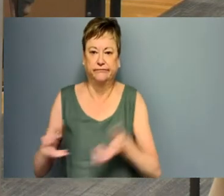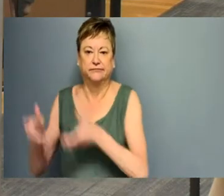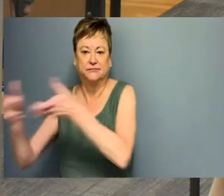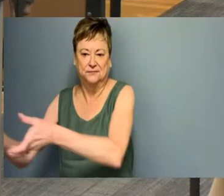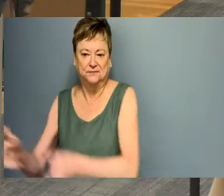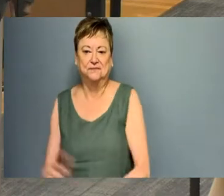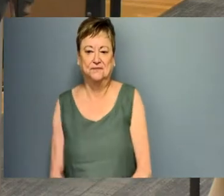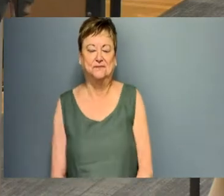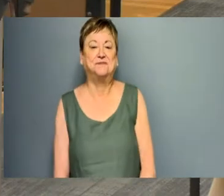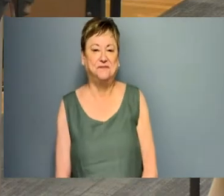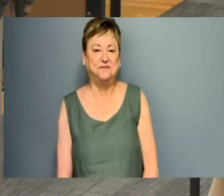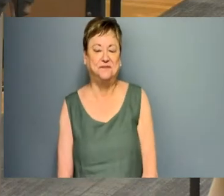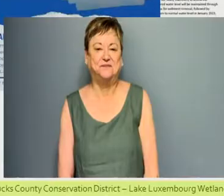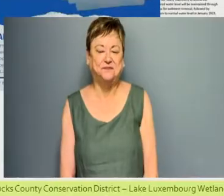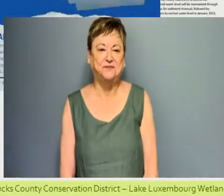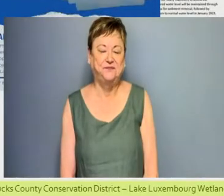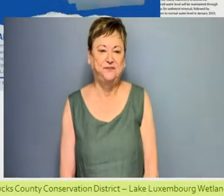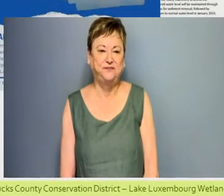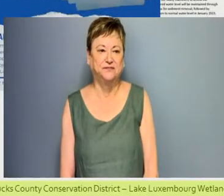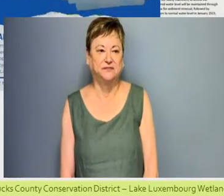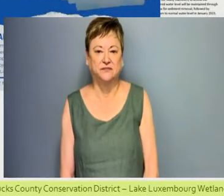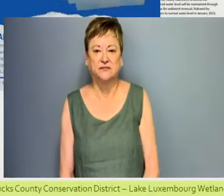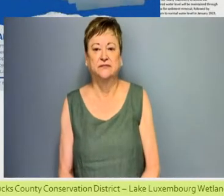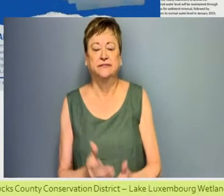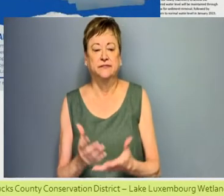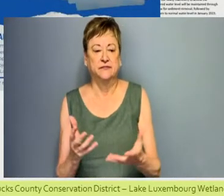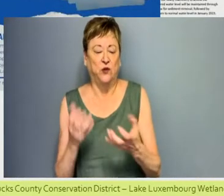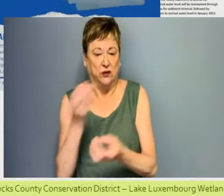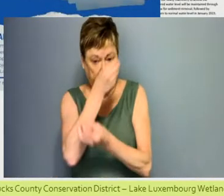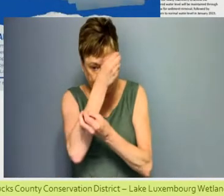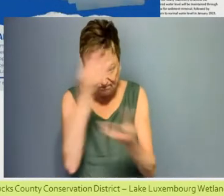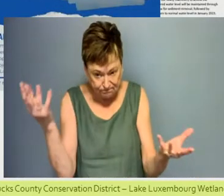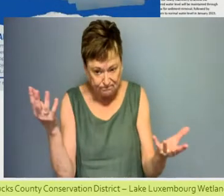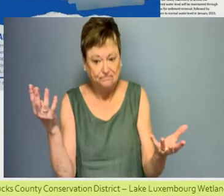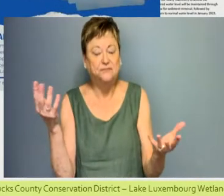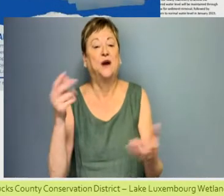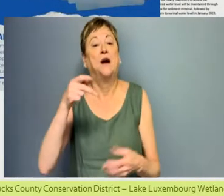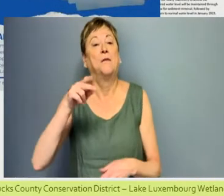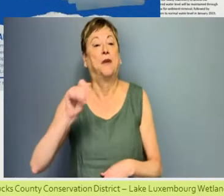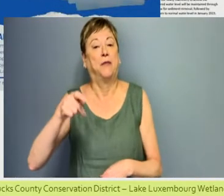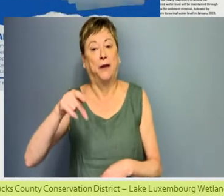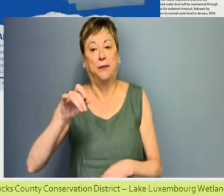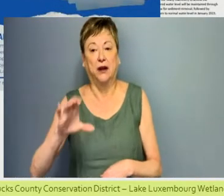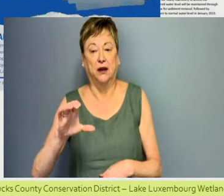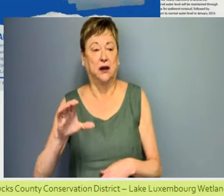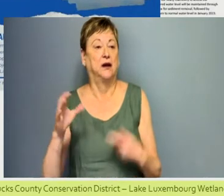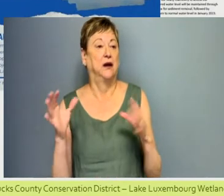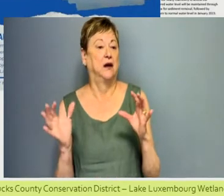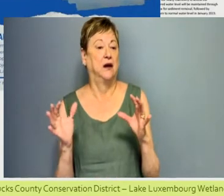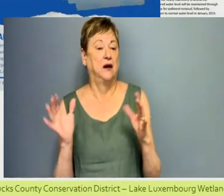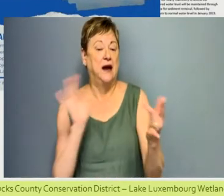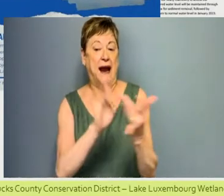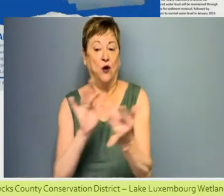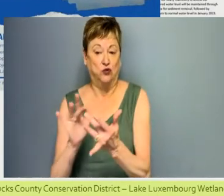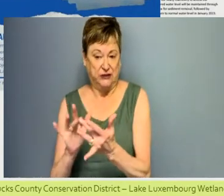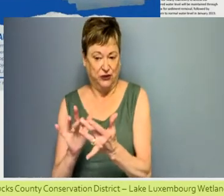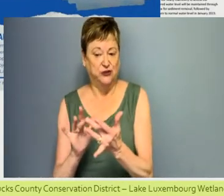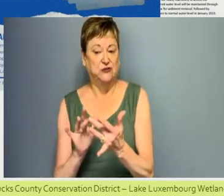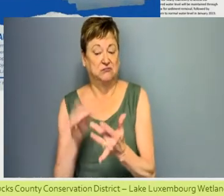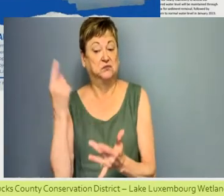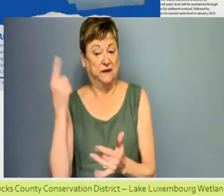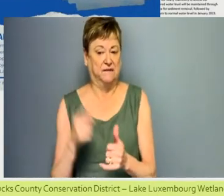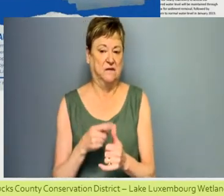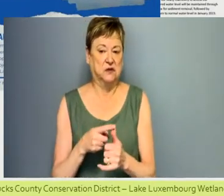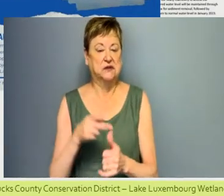please. I wanted to at least make you aware of the public outreach we're doing. This is really one of them, one of our first